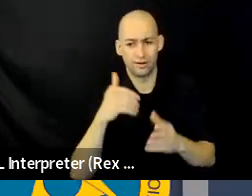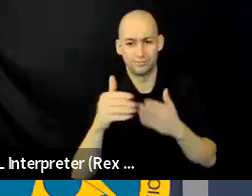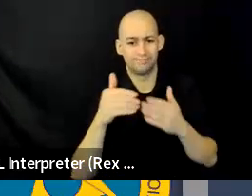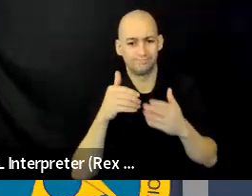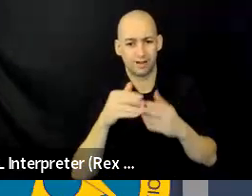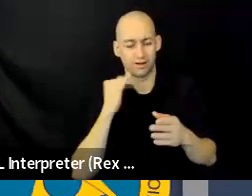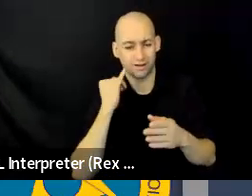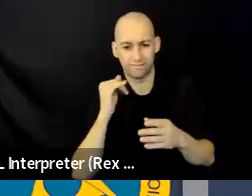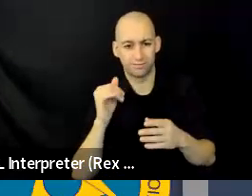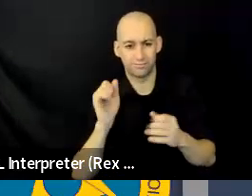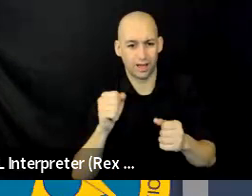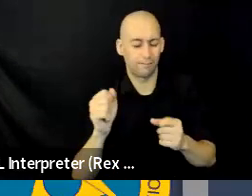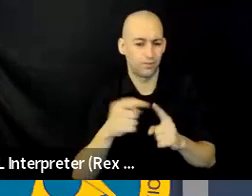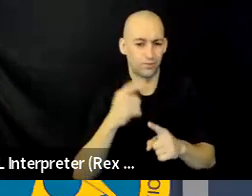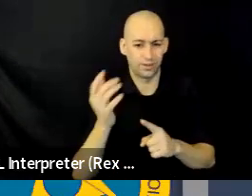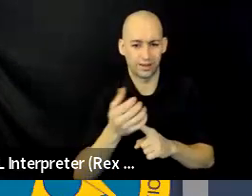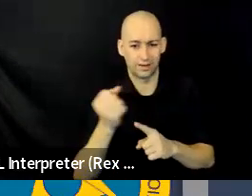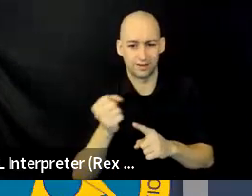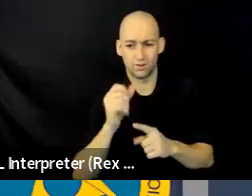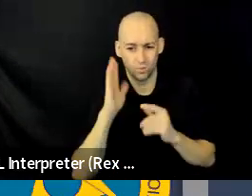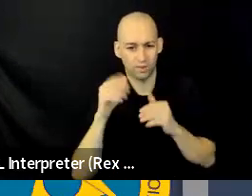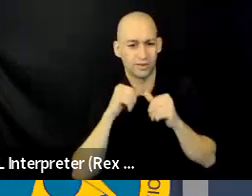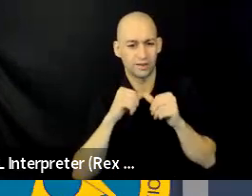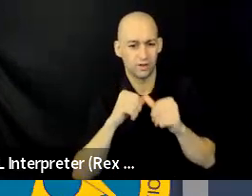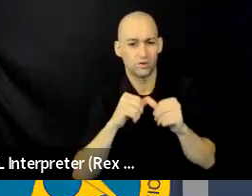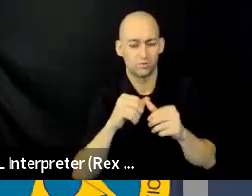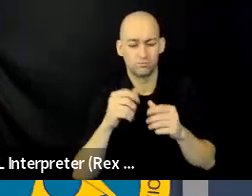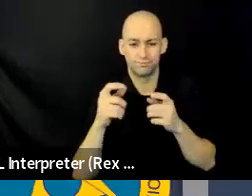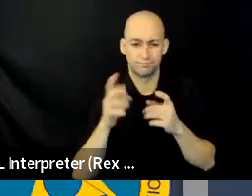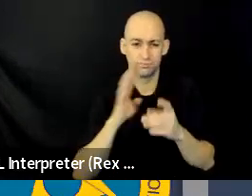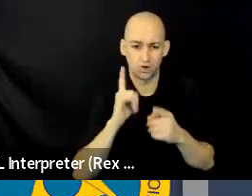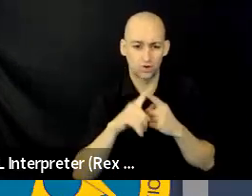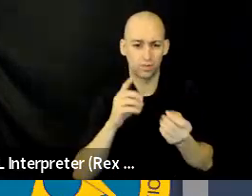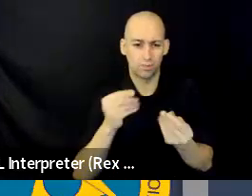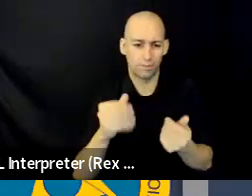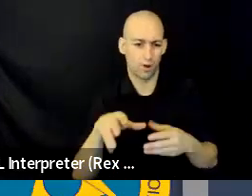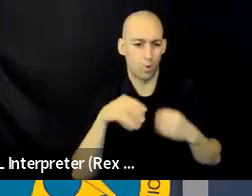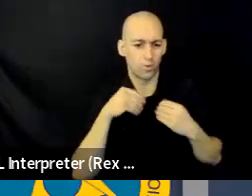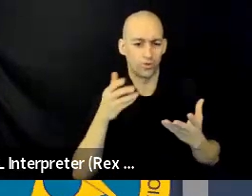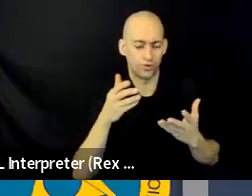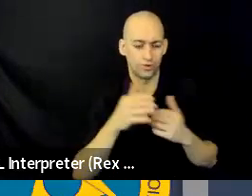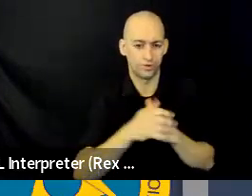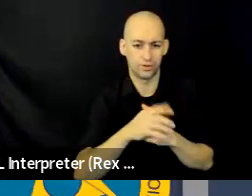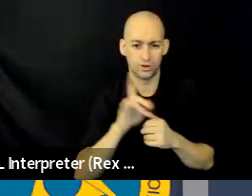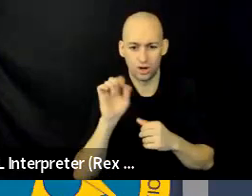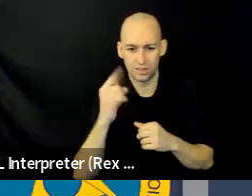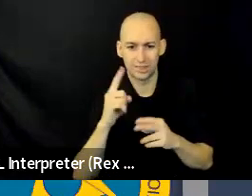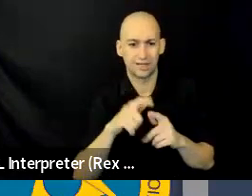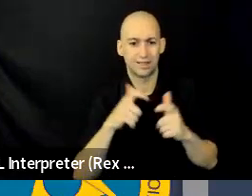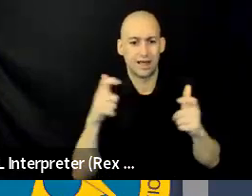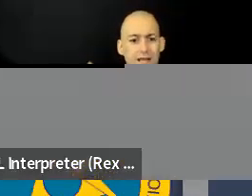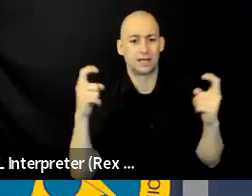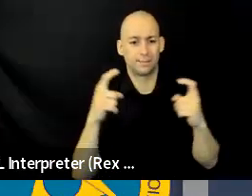receive the RON, then we would continue to coordinate with the property owner on those things. So we understand there's a lot of complexities to